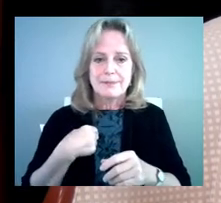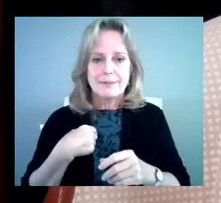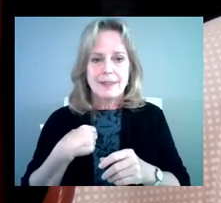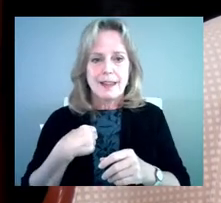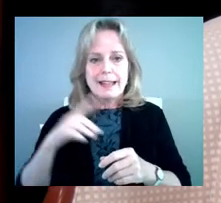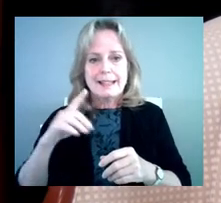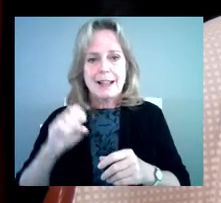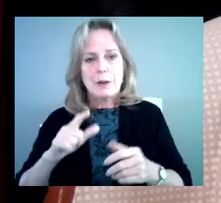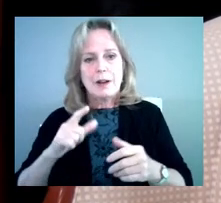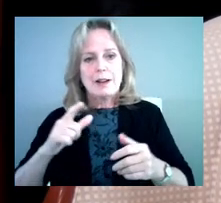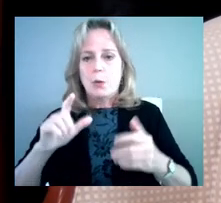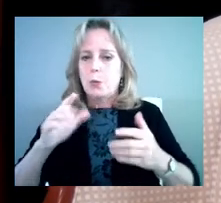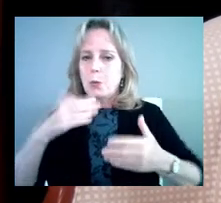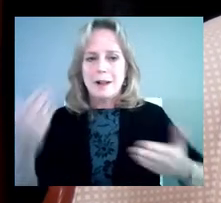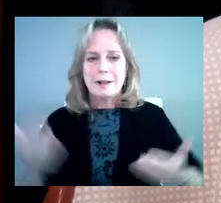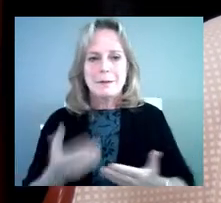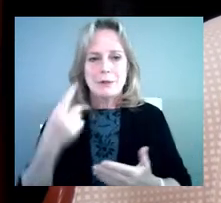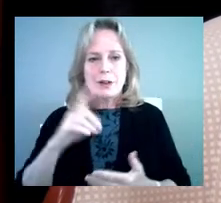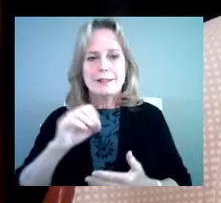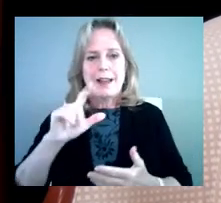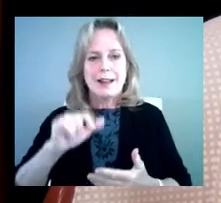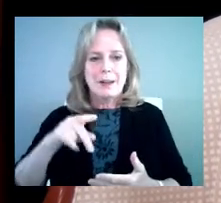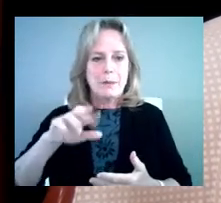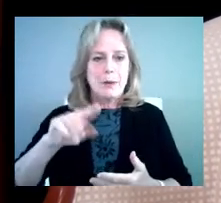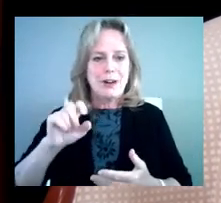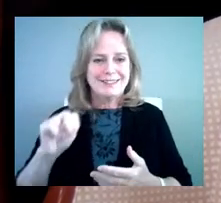Delaware welcome for Dolly Parton.